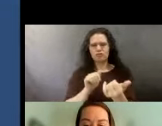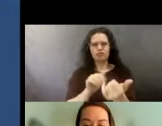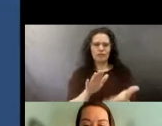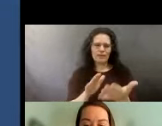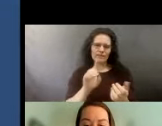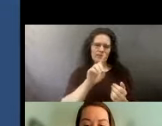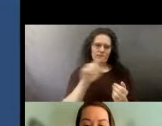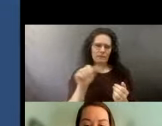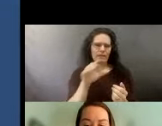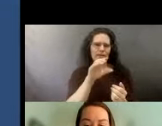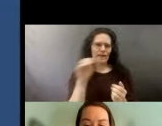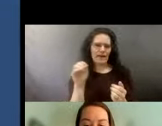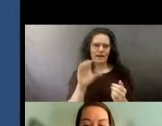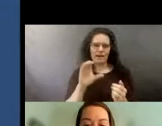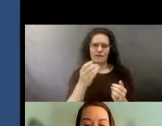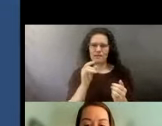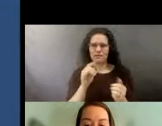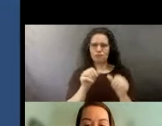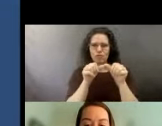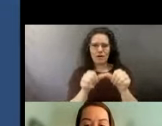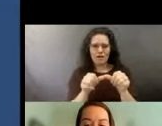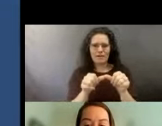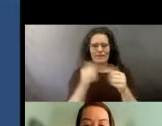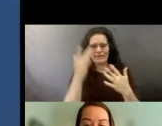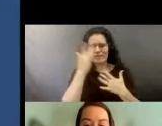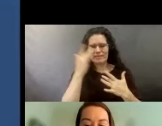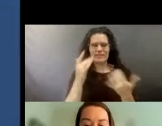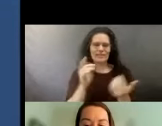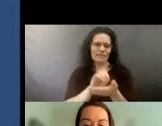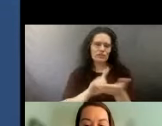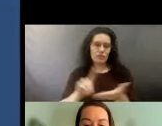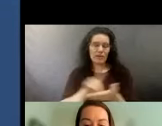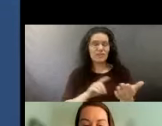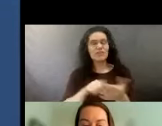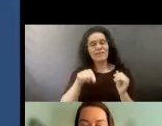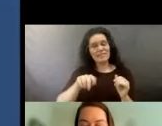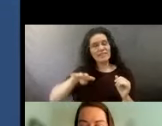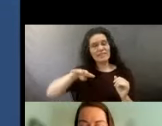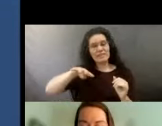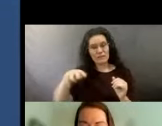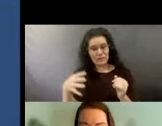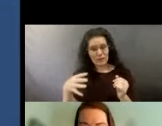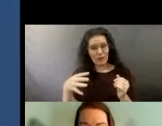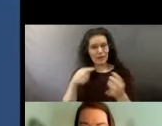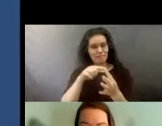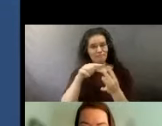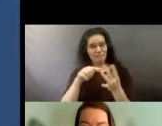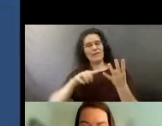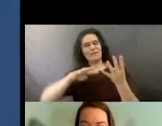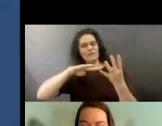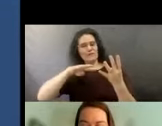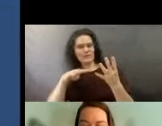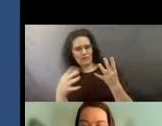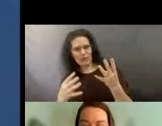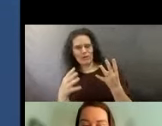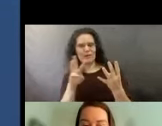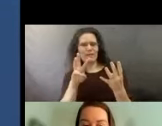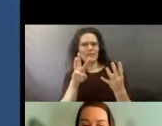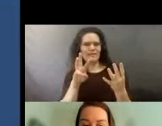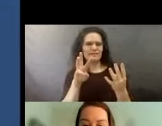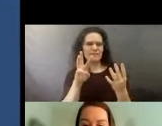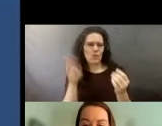This is the fourth of our four-part webinar series. And if you have been with us through all of the webinars, you know that we have